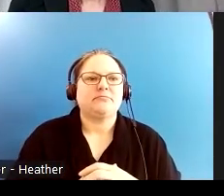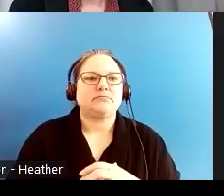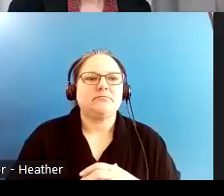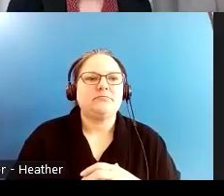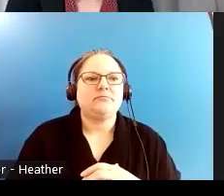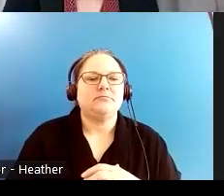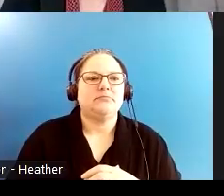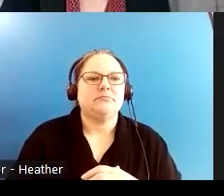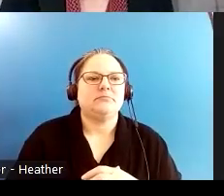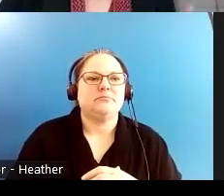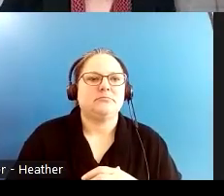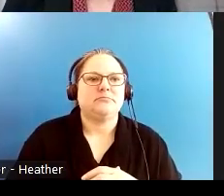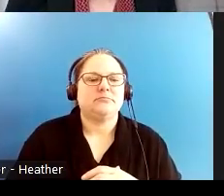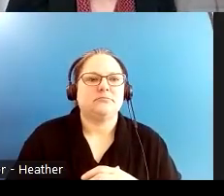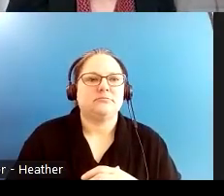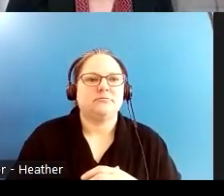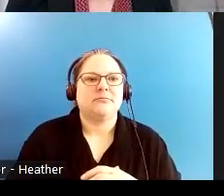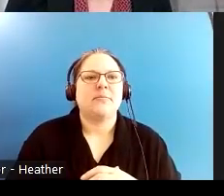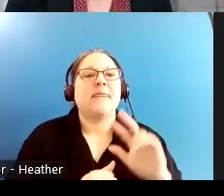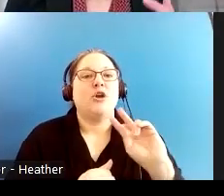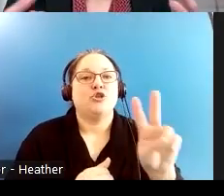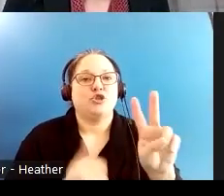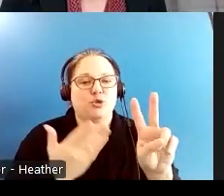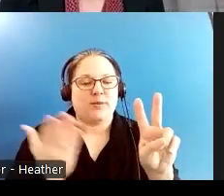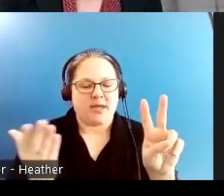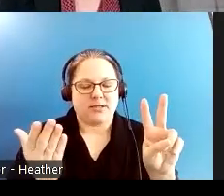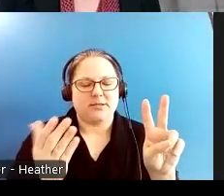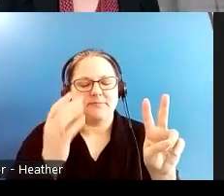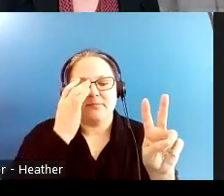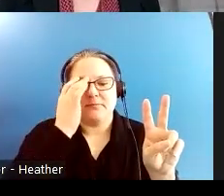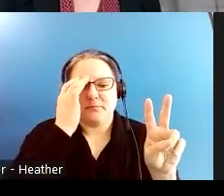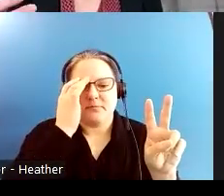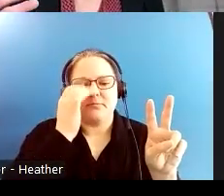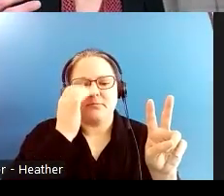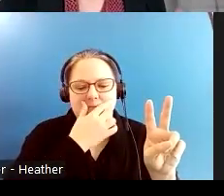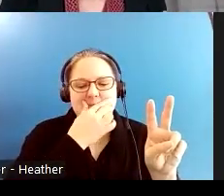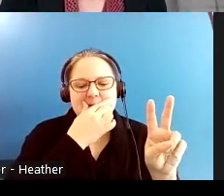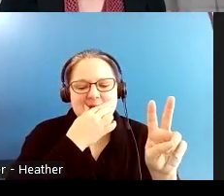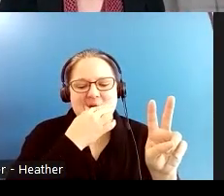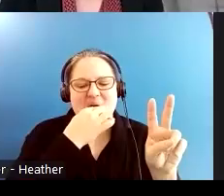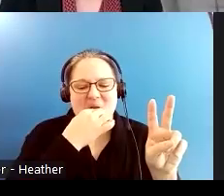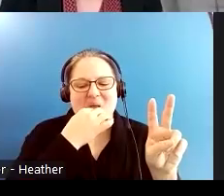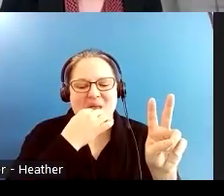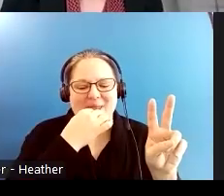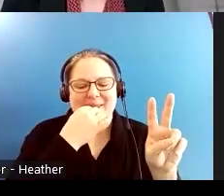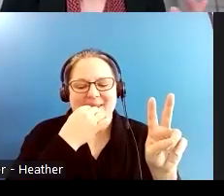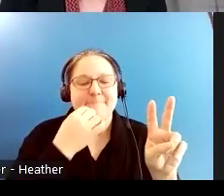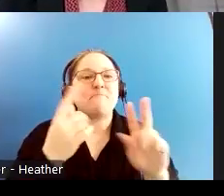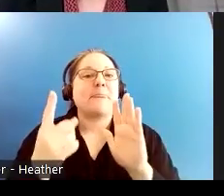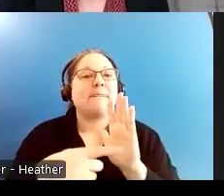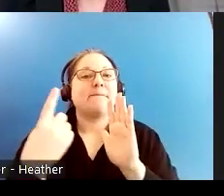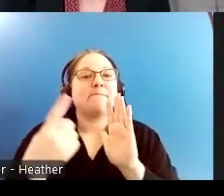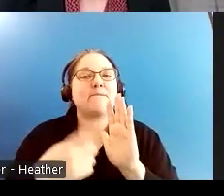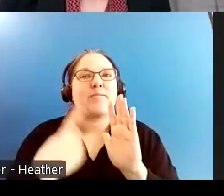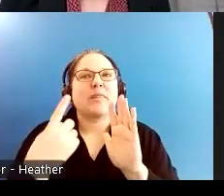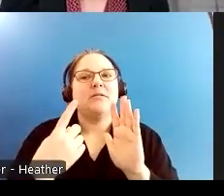Yeah, so I think there are maybe two things. I guess is like the difficulty of the family members, and sometimes we meet people